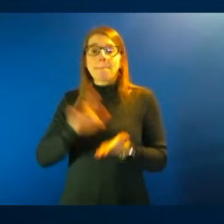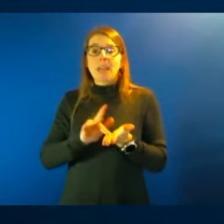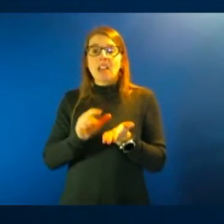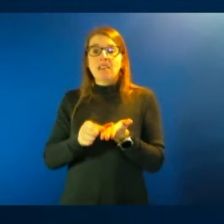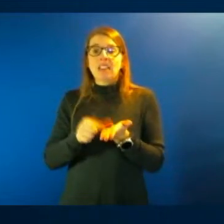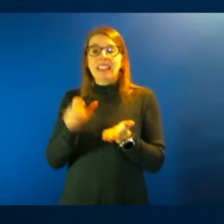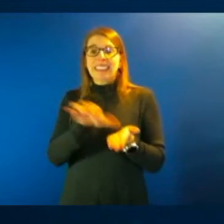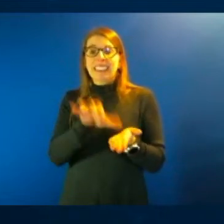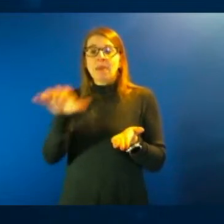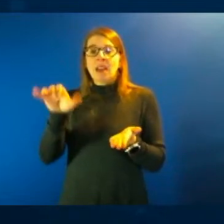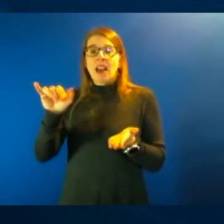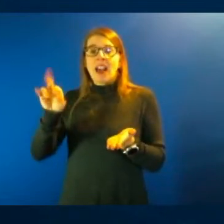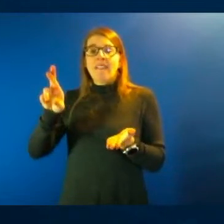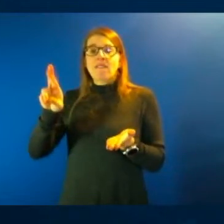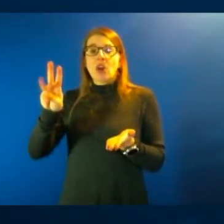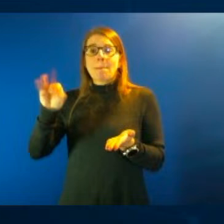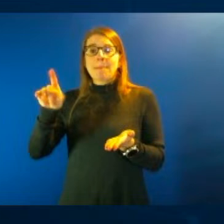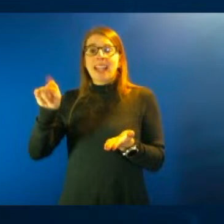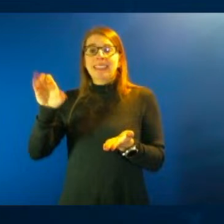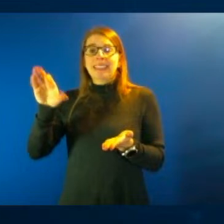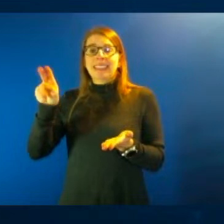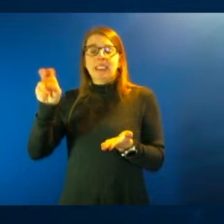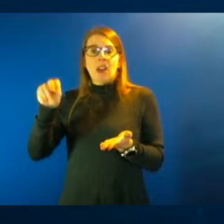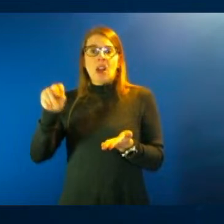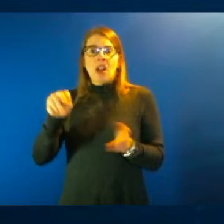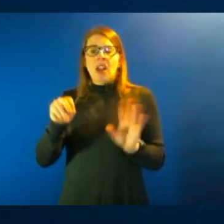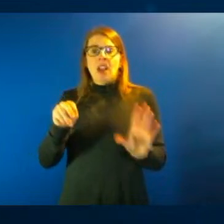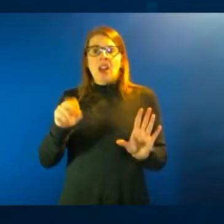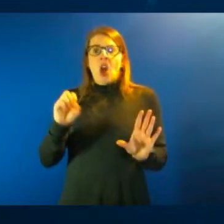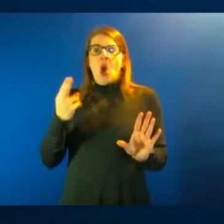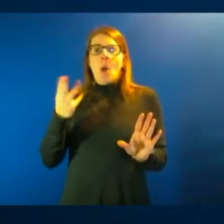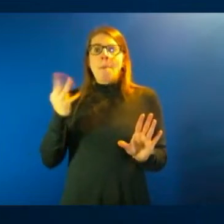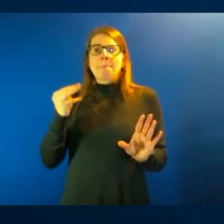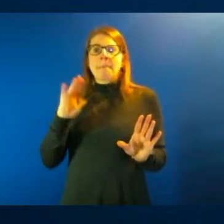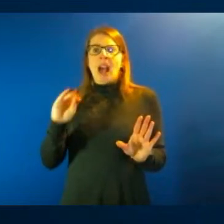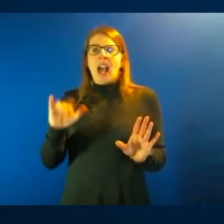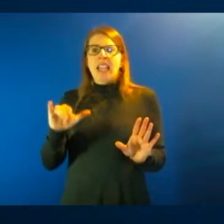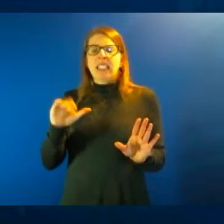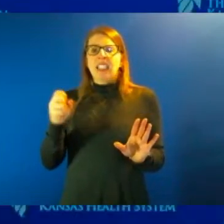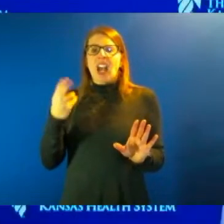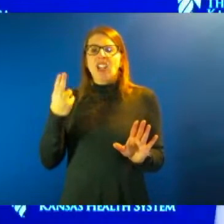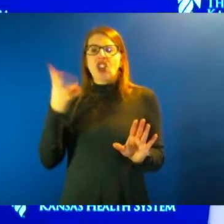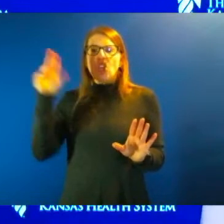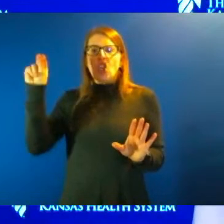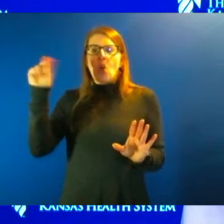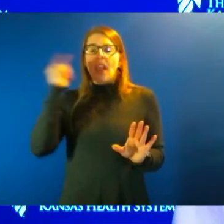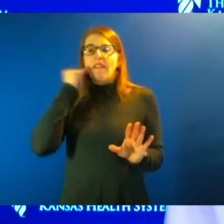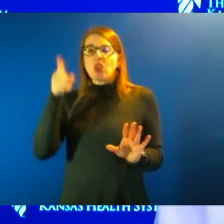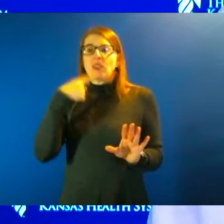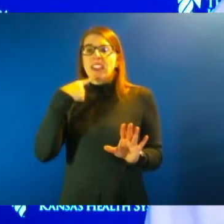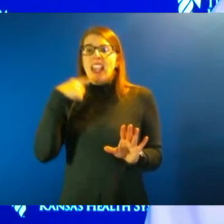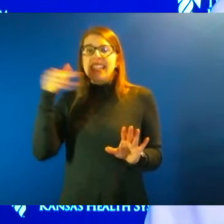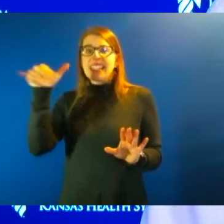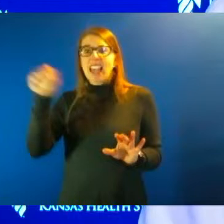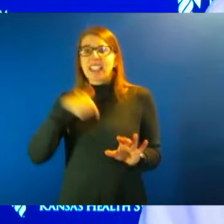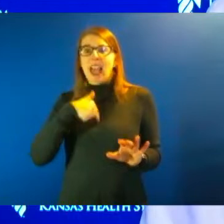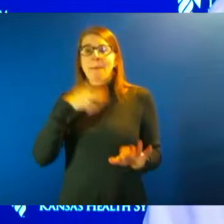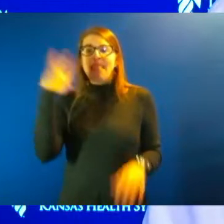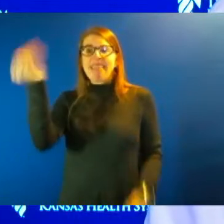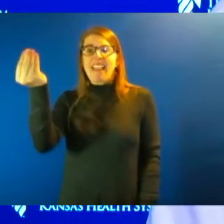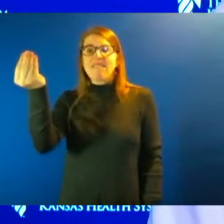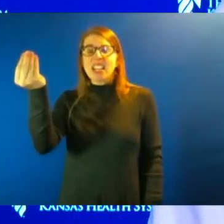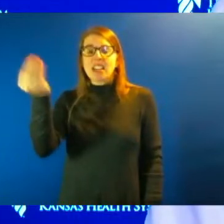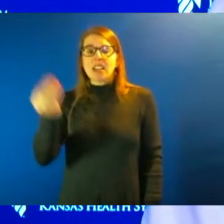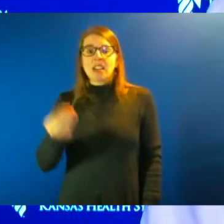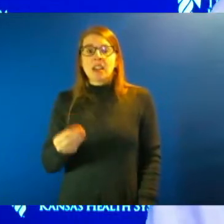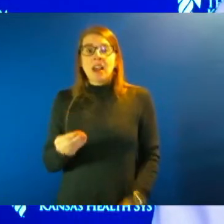Hawkins said a little Ivermectin question my God, for you this no. morning. Just for Yeah, fun. that's Hawkeye, if you say yes to this, I'm walking out. This is one of those easy ones. So no, let's move I through think this